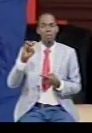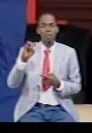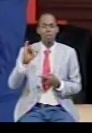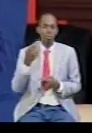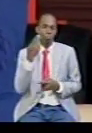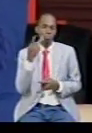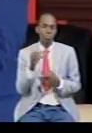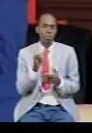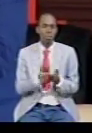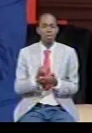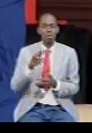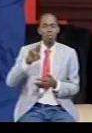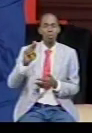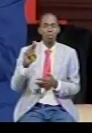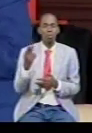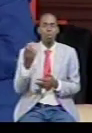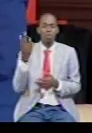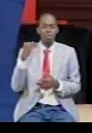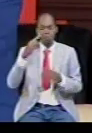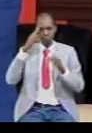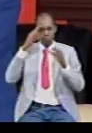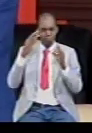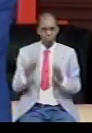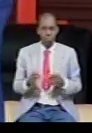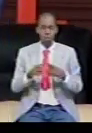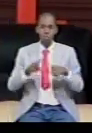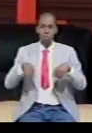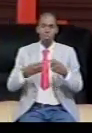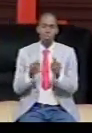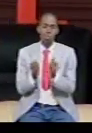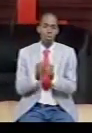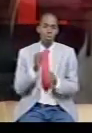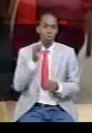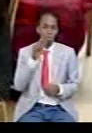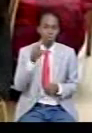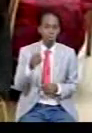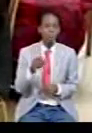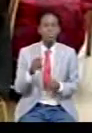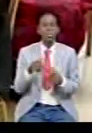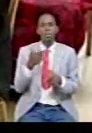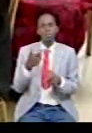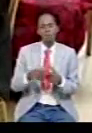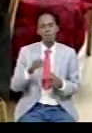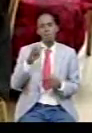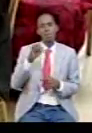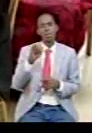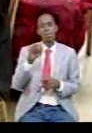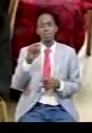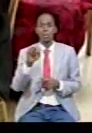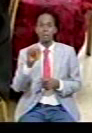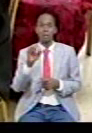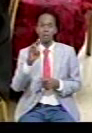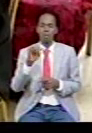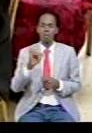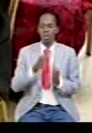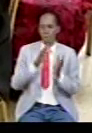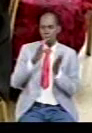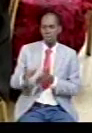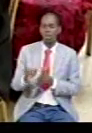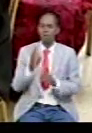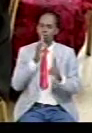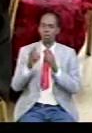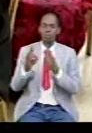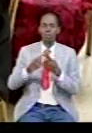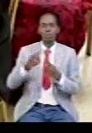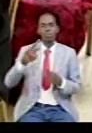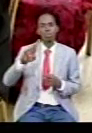steadfastly minded to go with her, then she left speaking unto her.